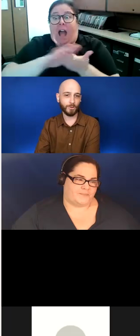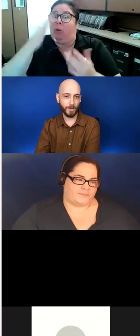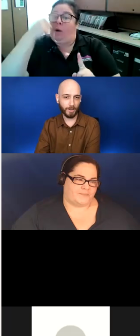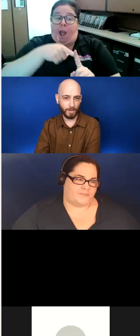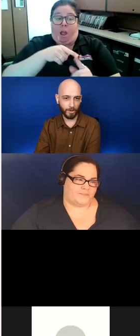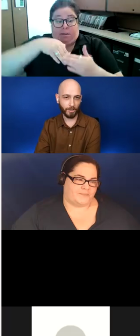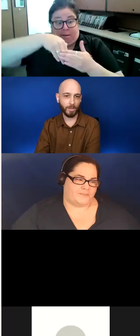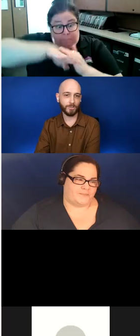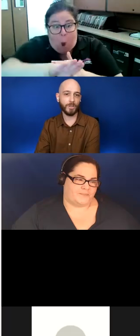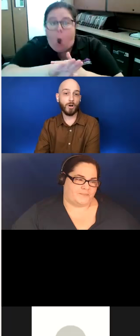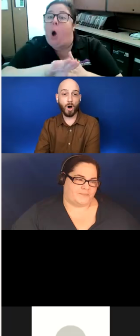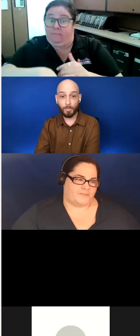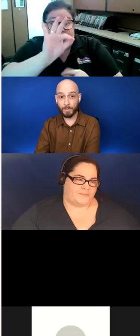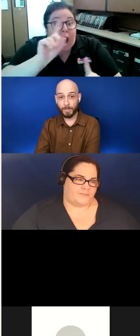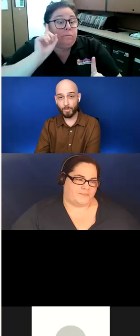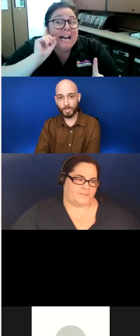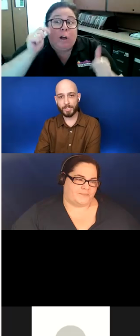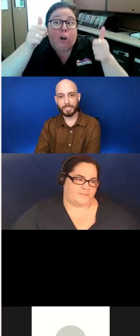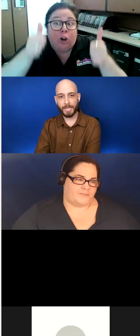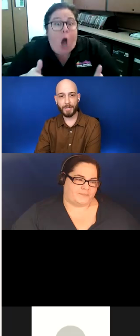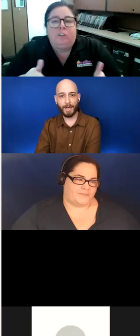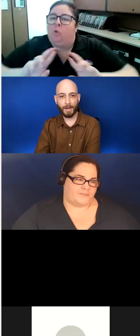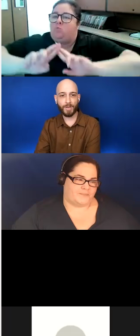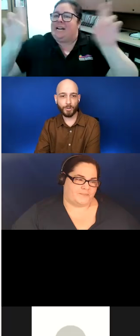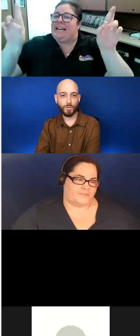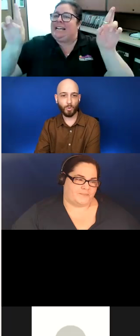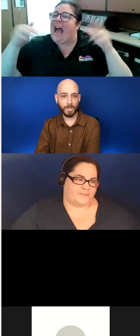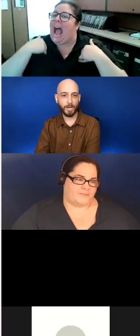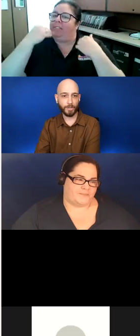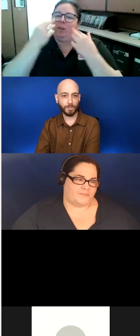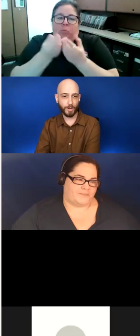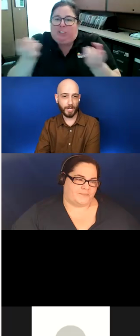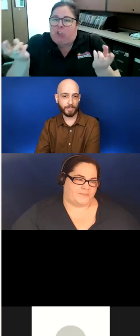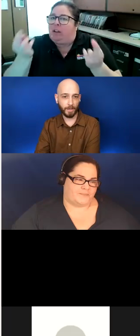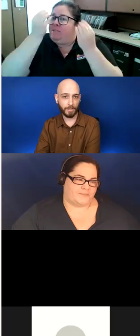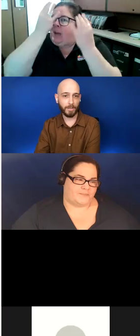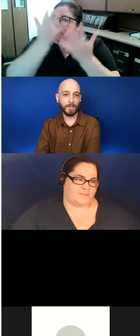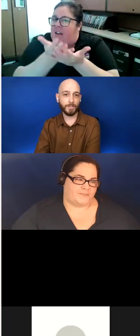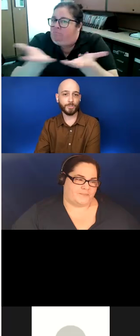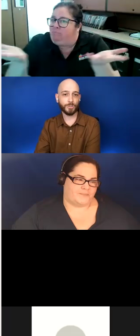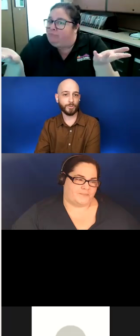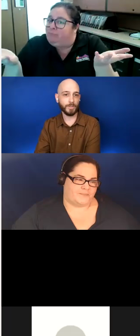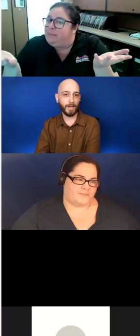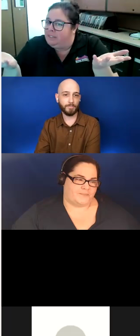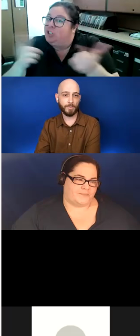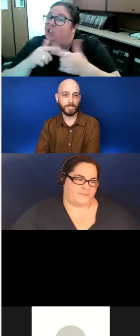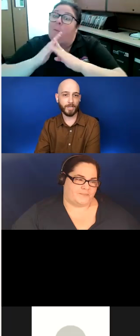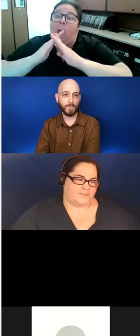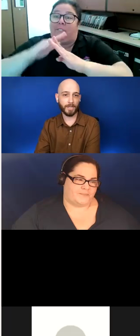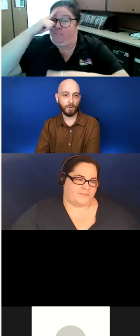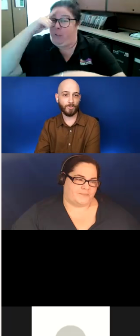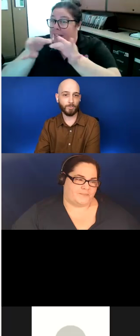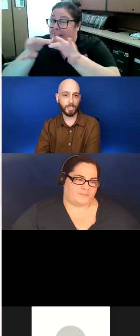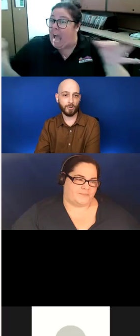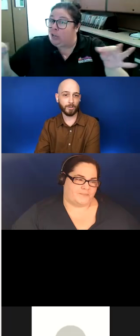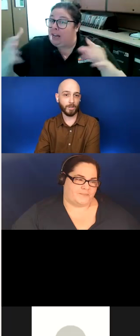have some degree of hearing loss. All babies born in the state have a newborn hearing screening done to ensure that babies can